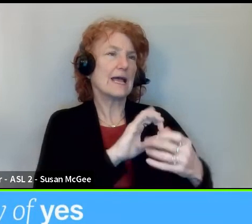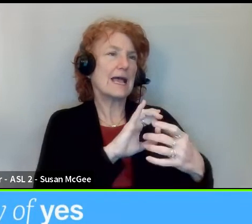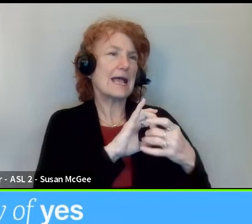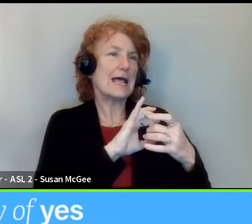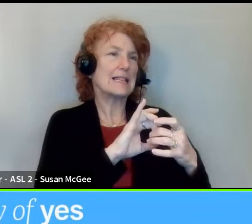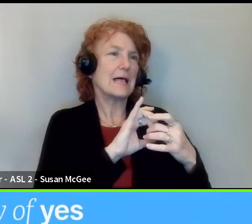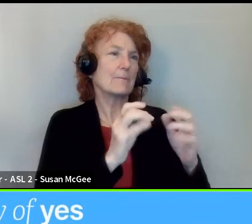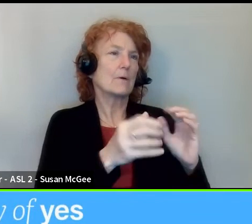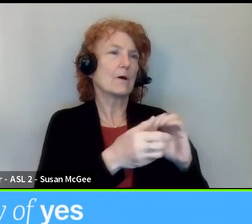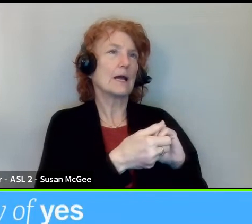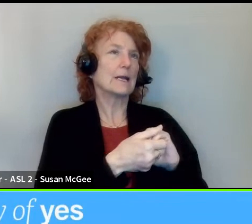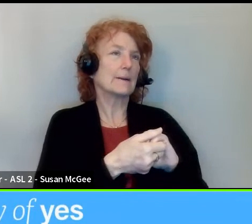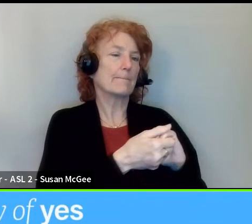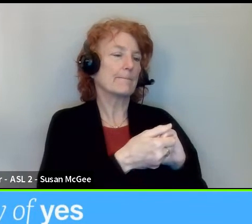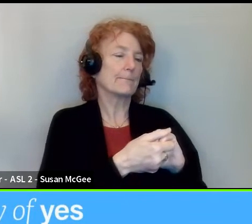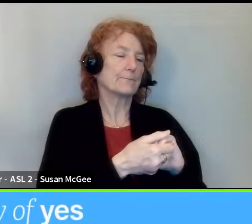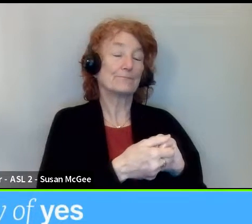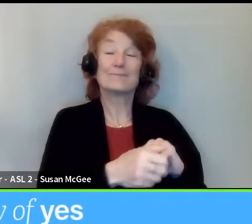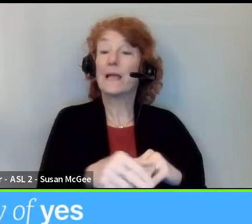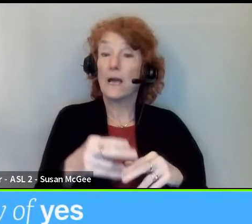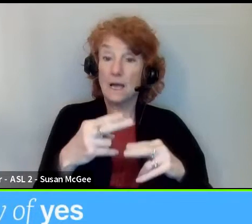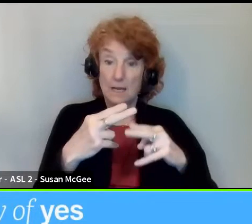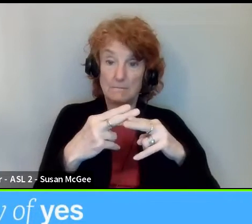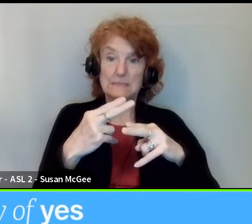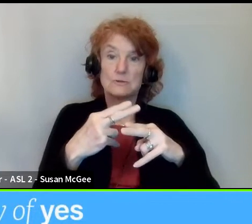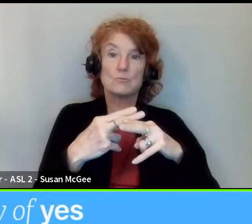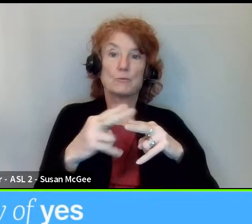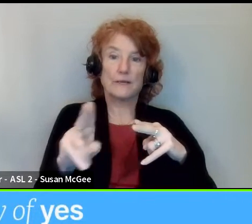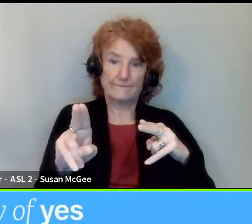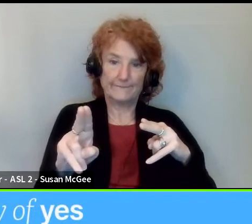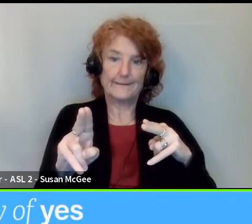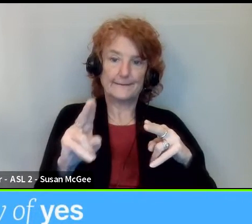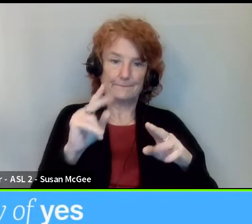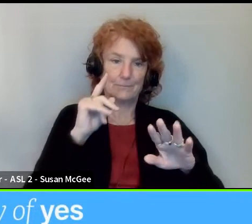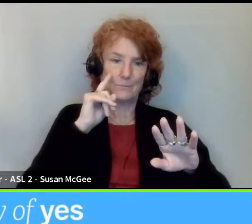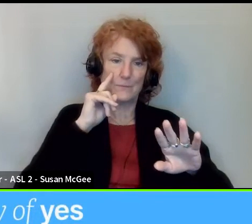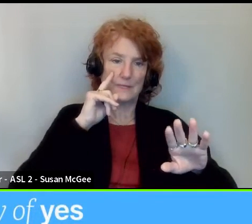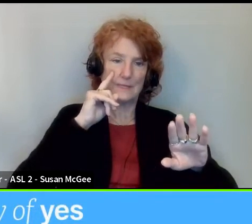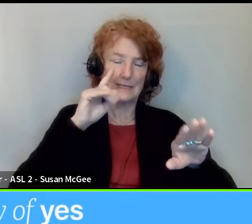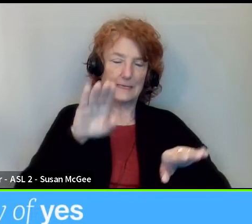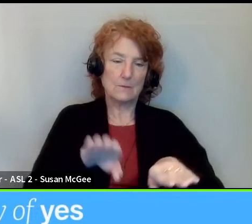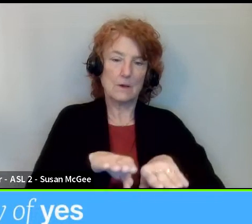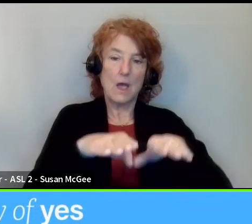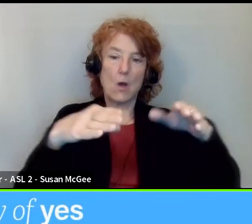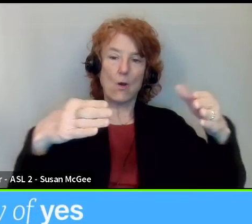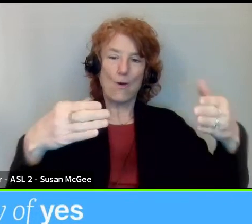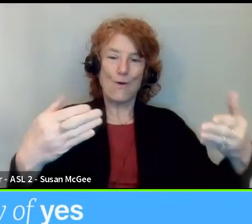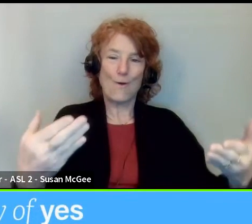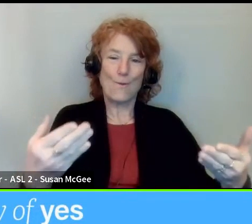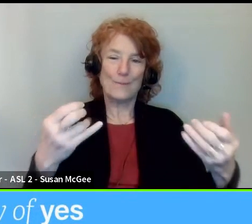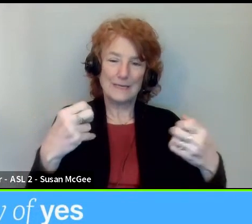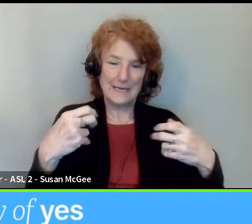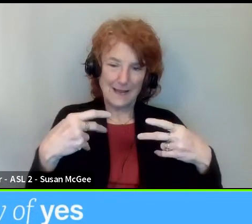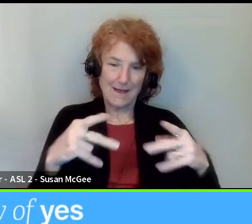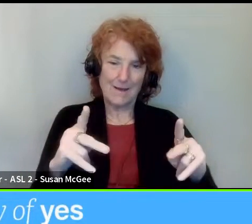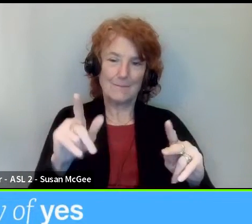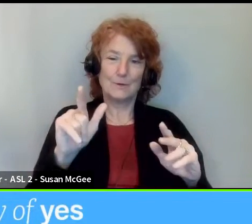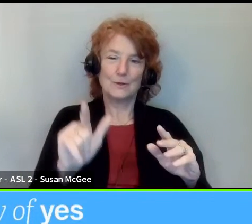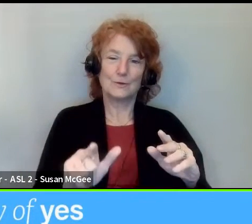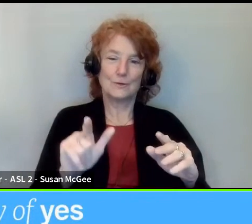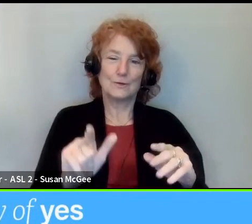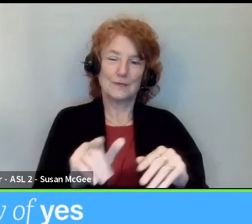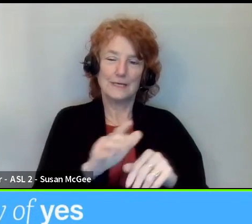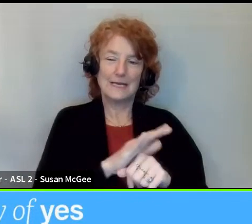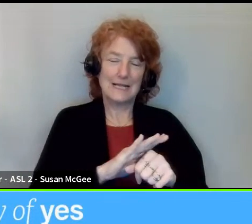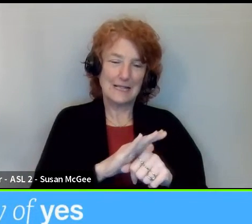very briefly in the presentation, but we think that by opening up opportunities in the low density areas for this kind of affordable construction of